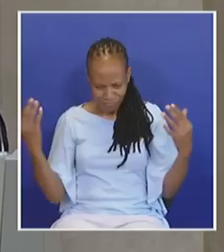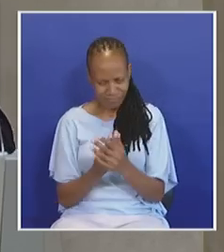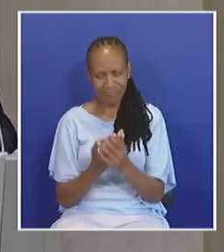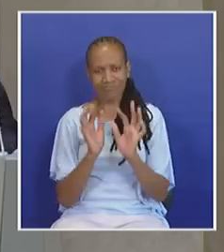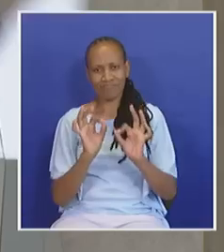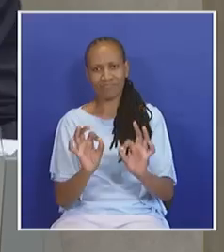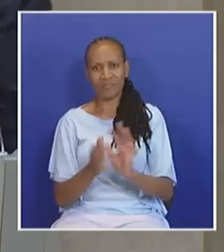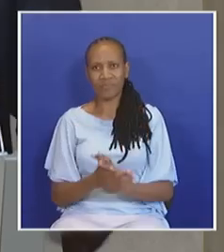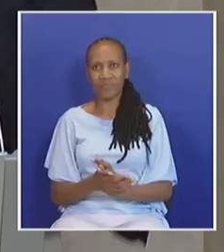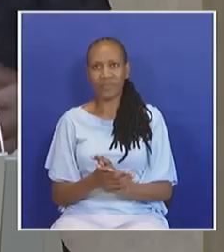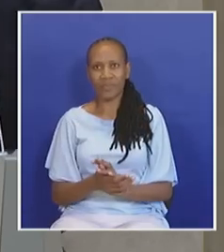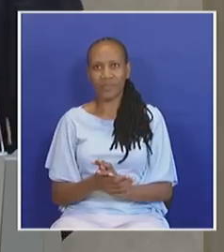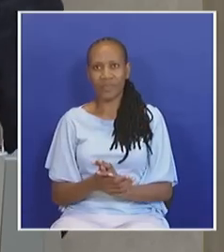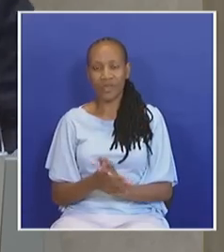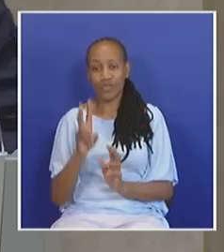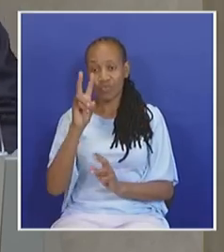democracy,